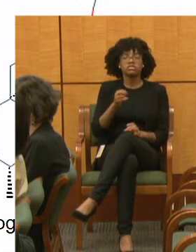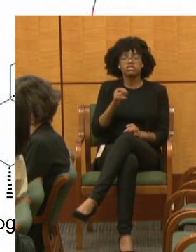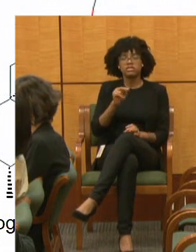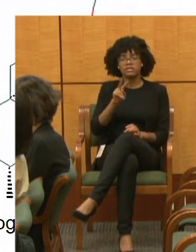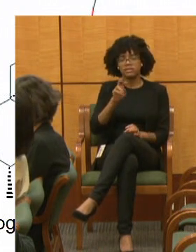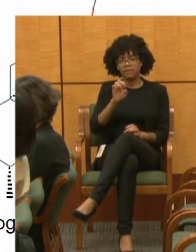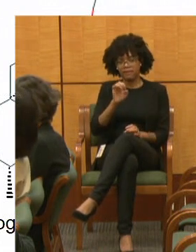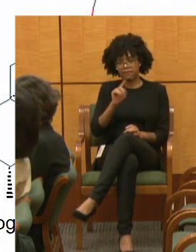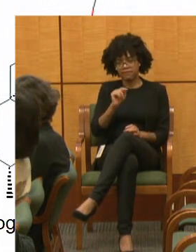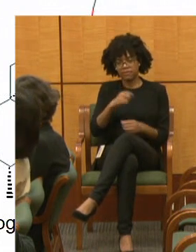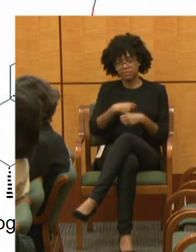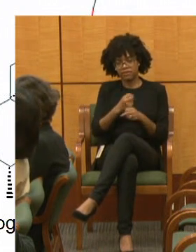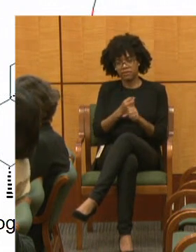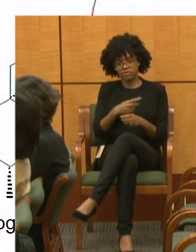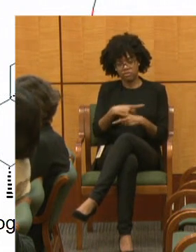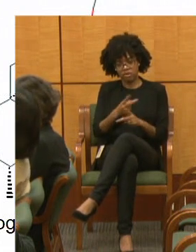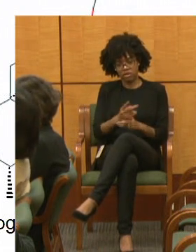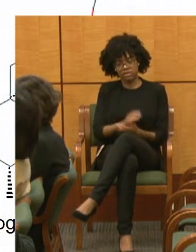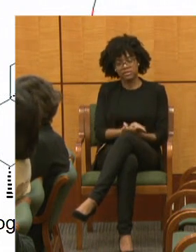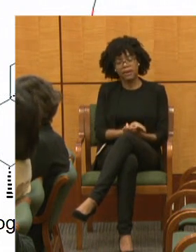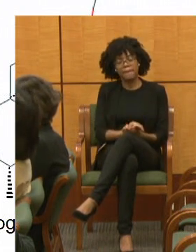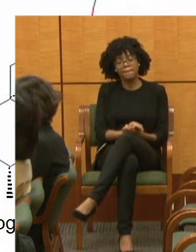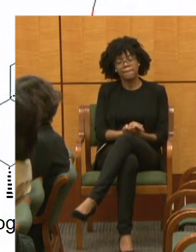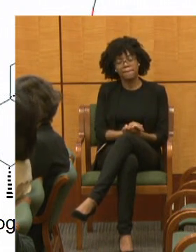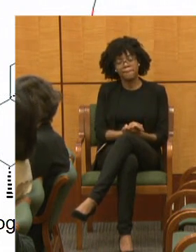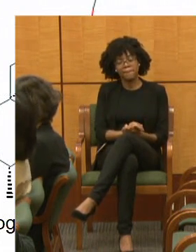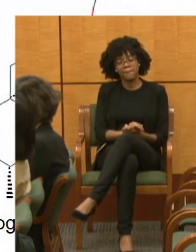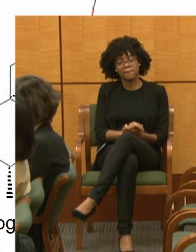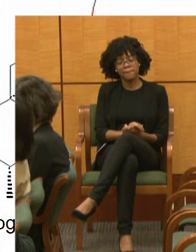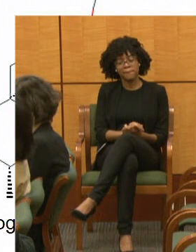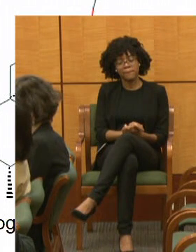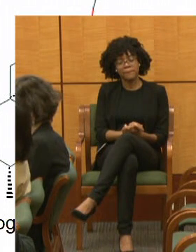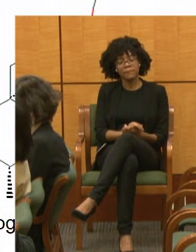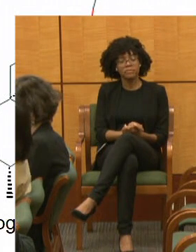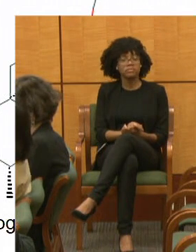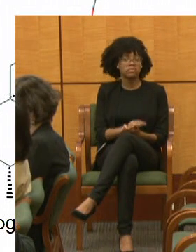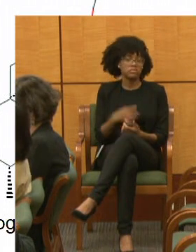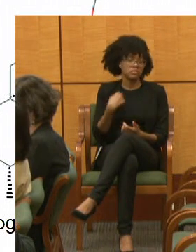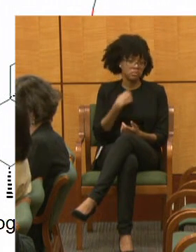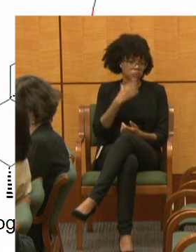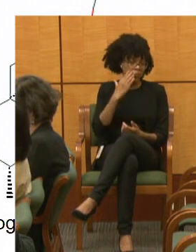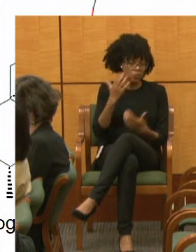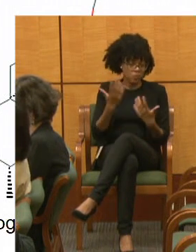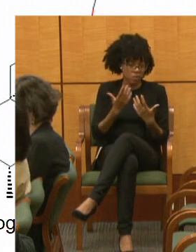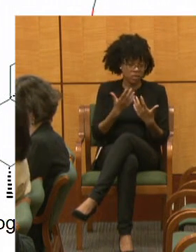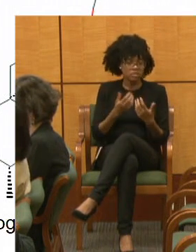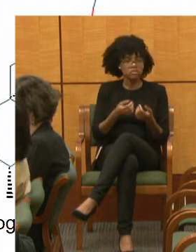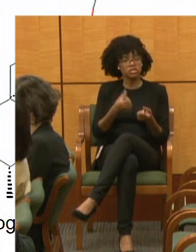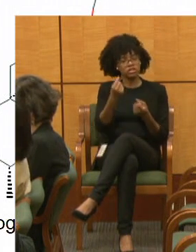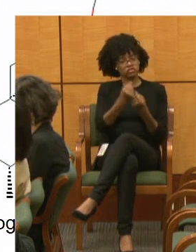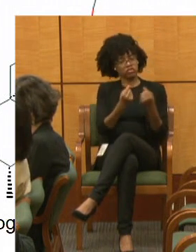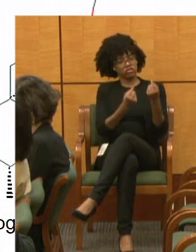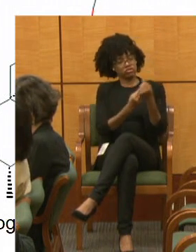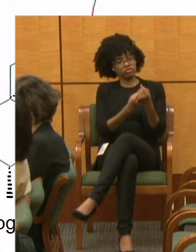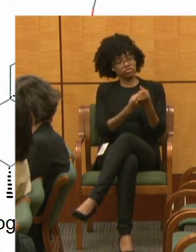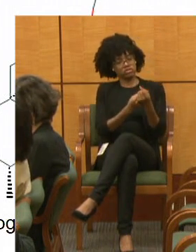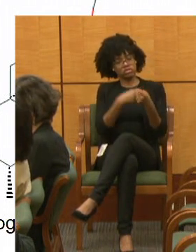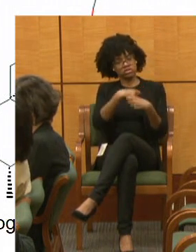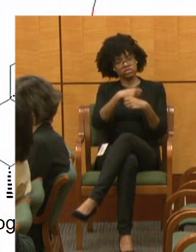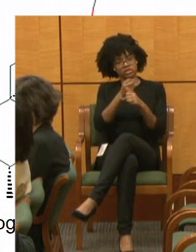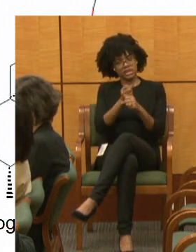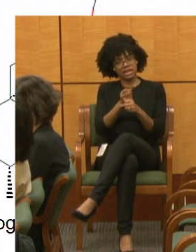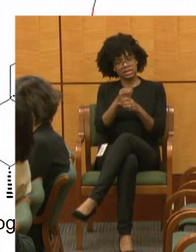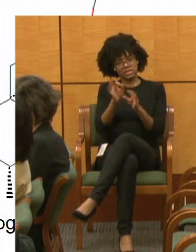products. And then we know that structure determines function. We see that there are seemingly minor variations